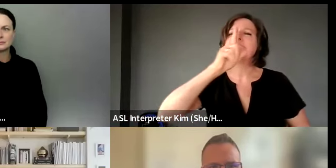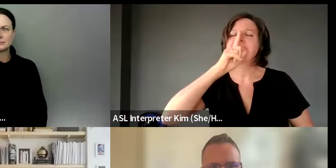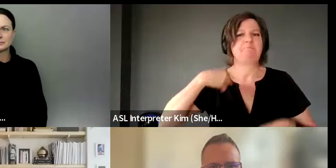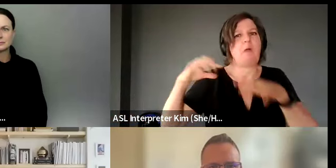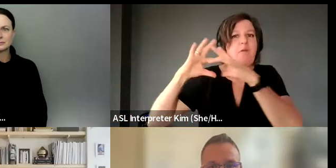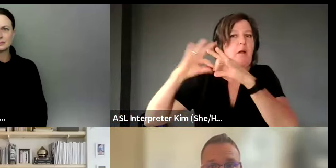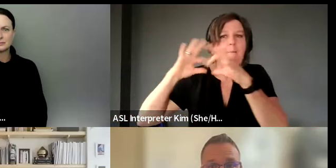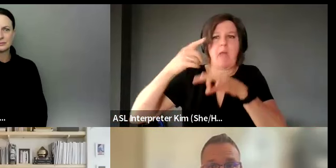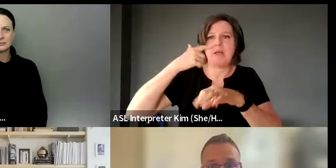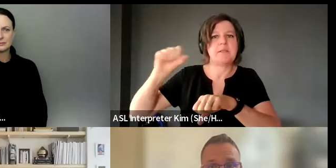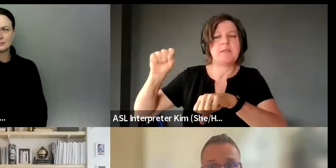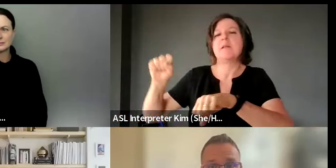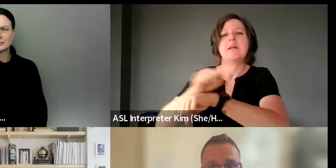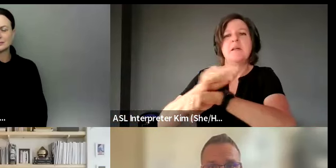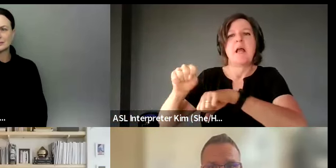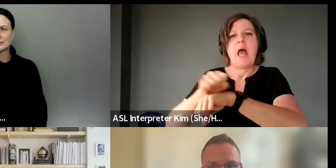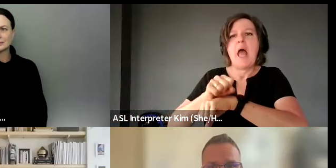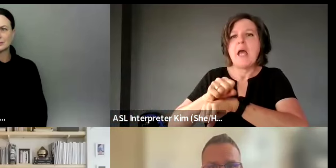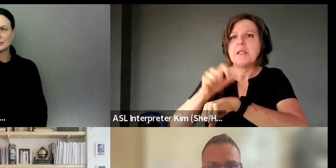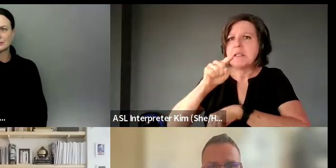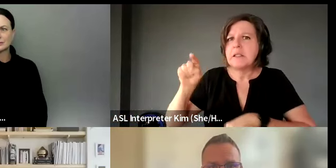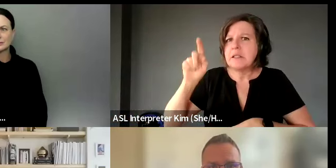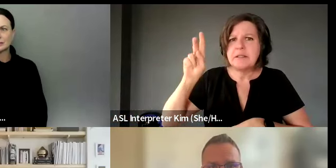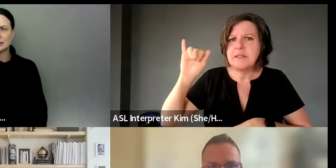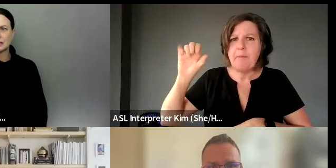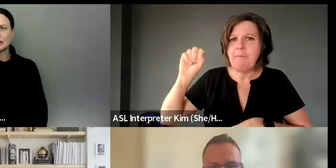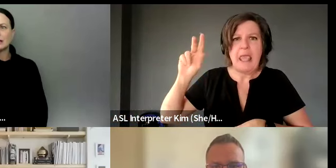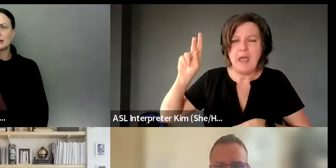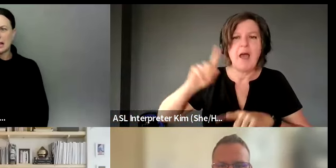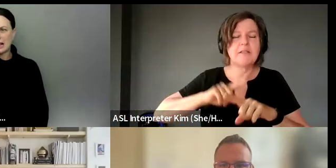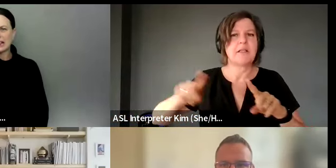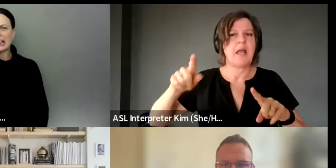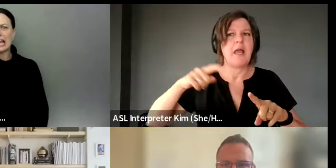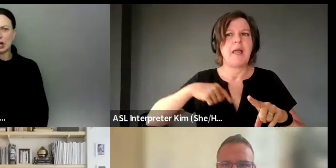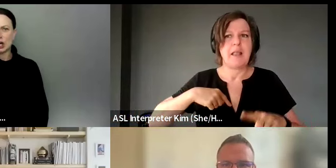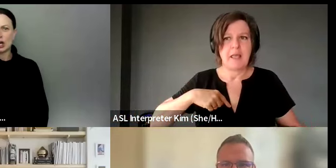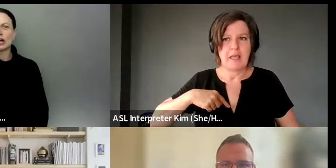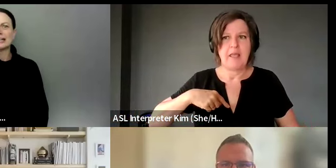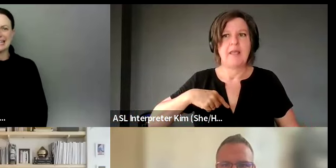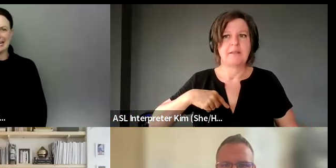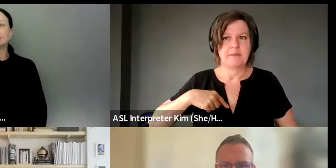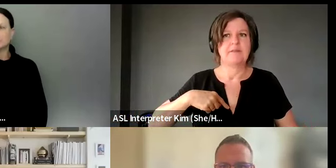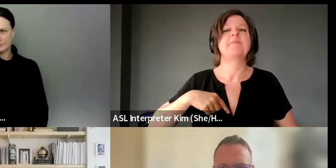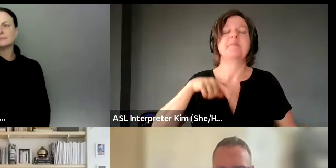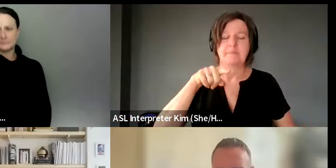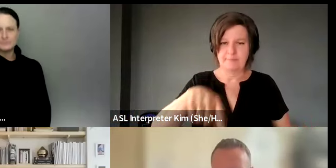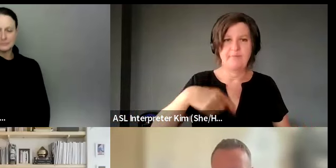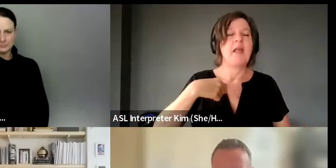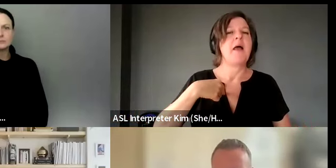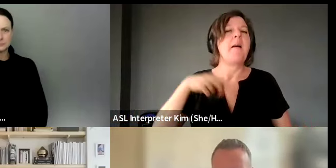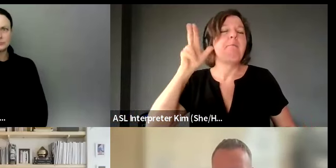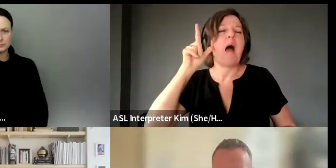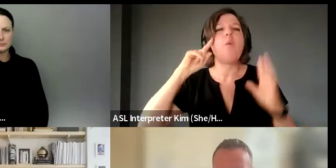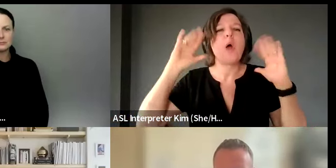working at the Linkerd kiosk, but I was actually hoping to hear from you more about the interactions with